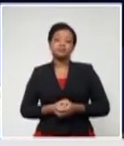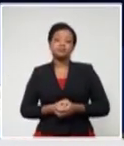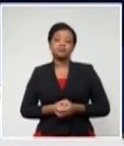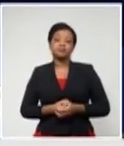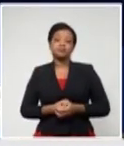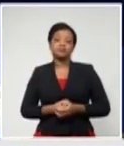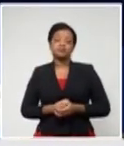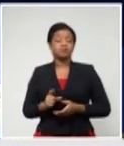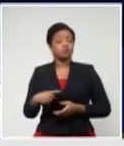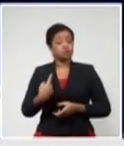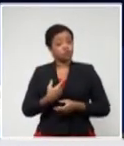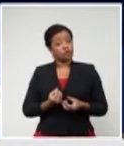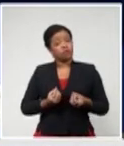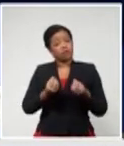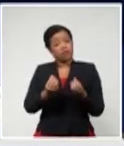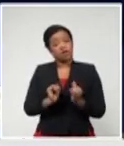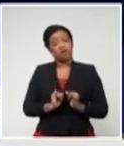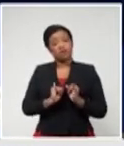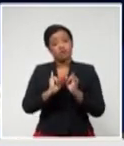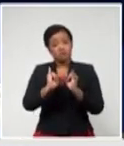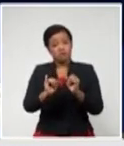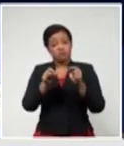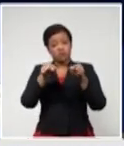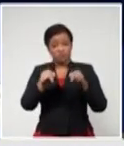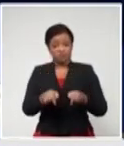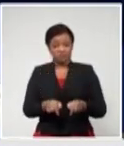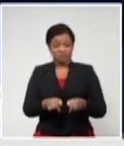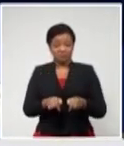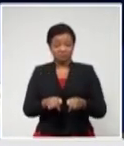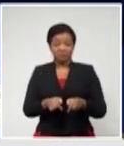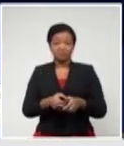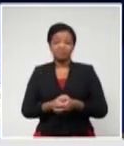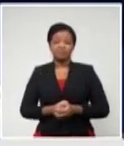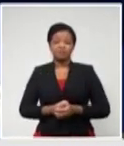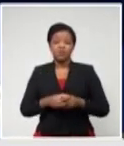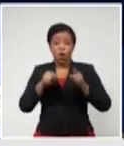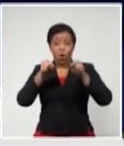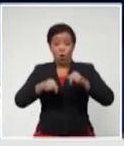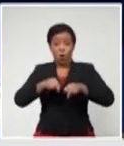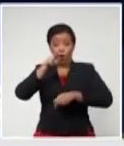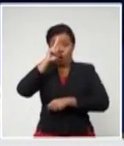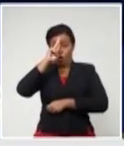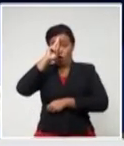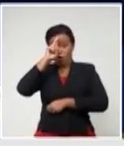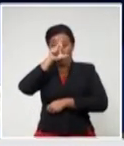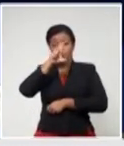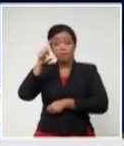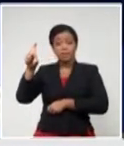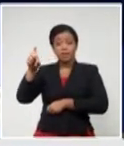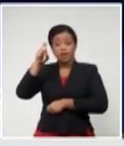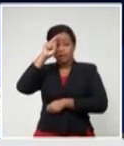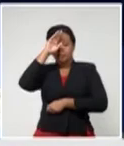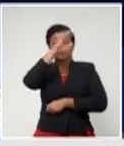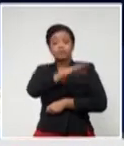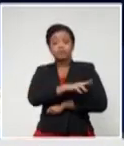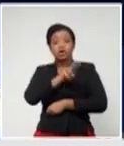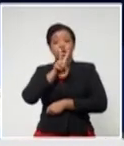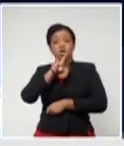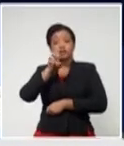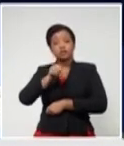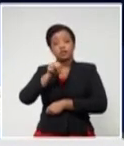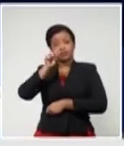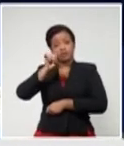Now, the COVID-19 situation in Cuba. Today, 261 people are hospitalized in